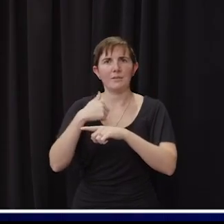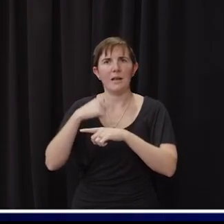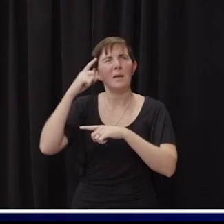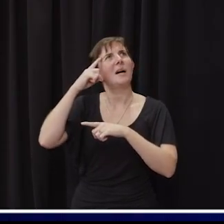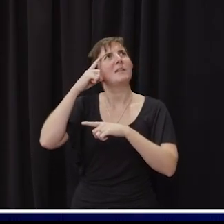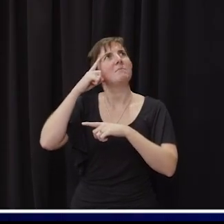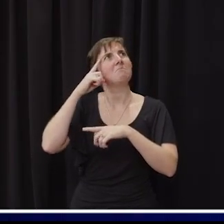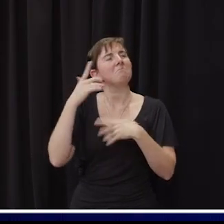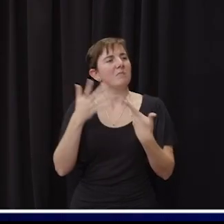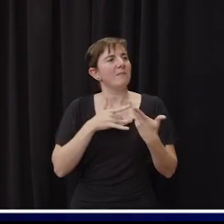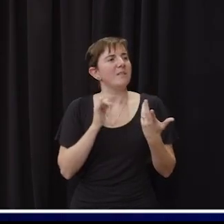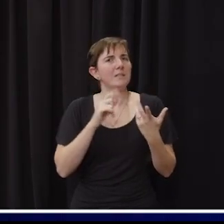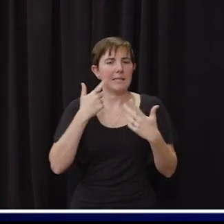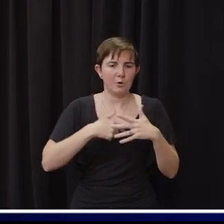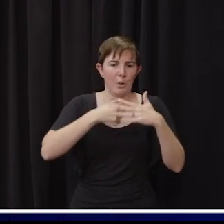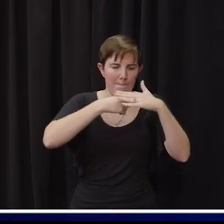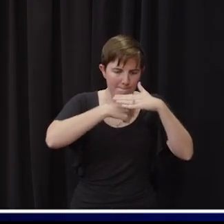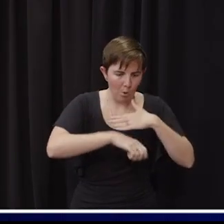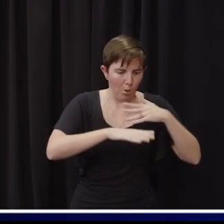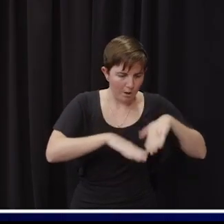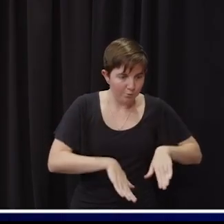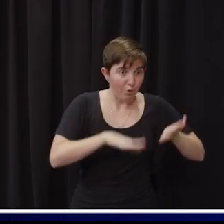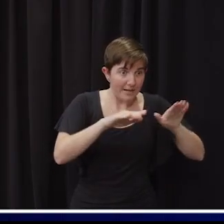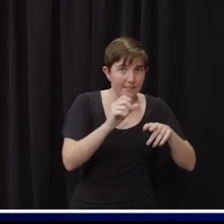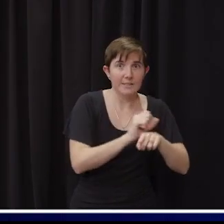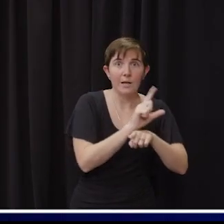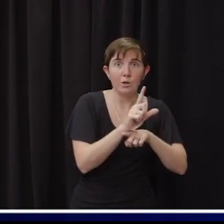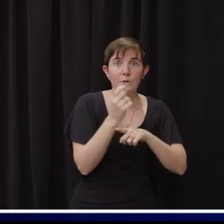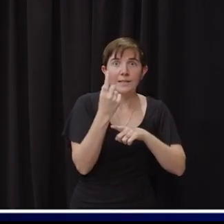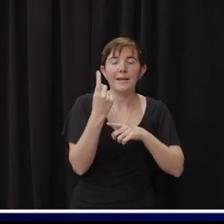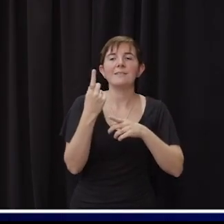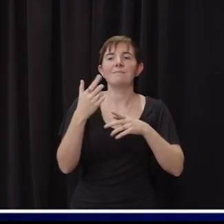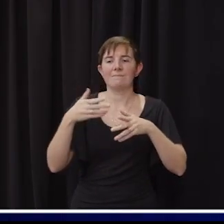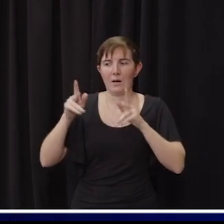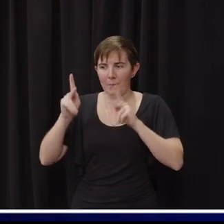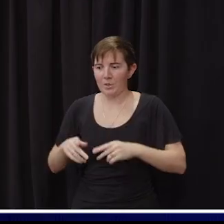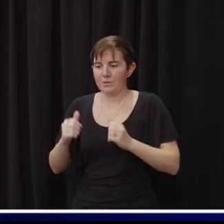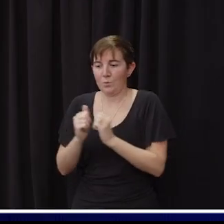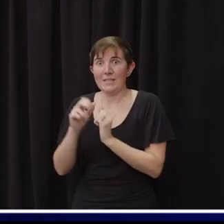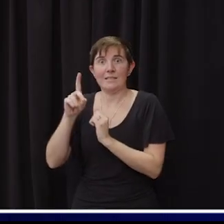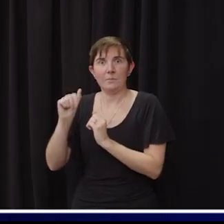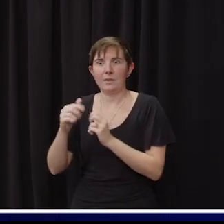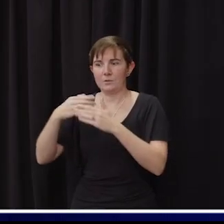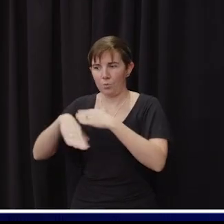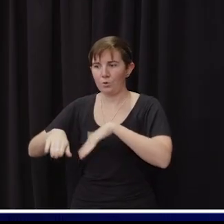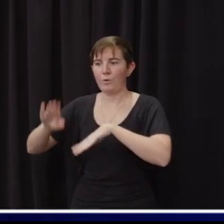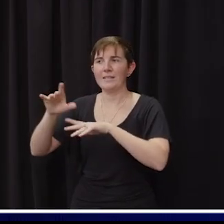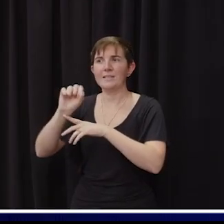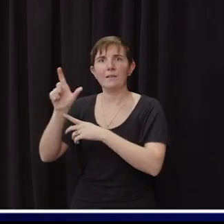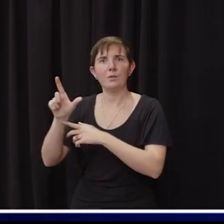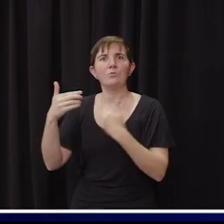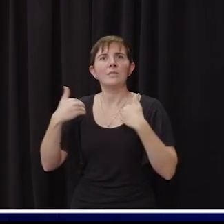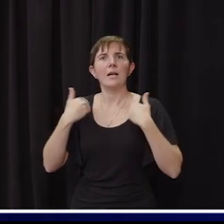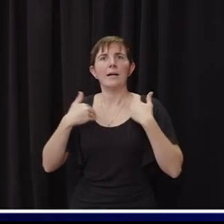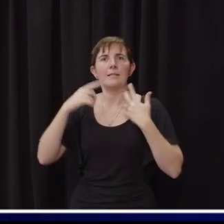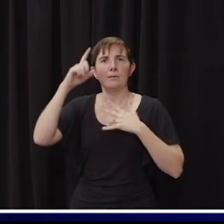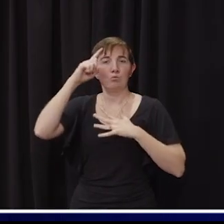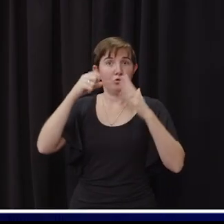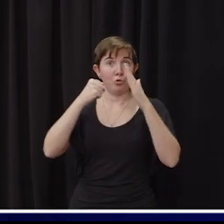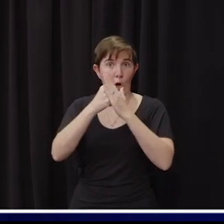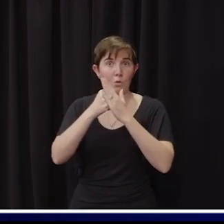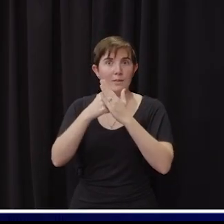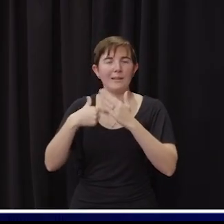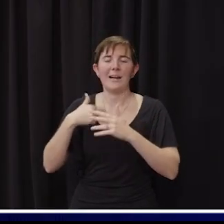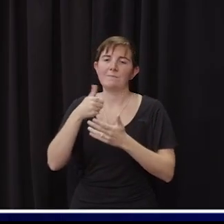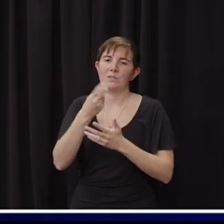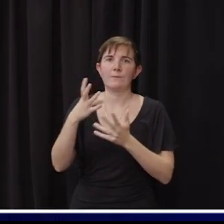be born and raised in St. Louis, and to be born and raised as somebody with disabilities. At a young age, I had a stroke, and I had multiple